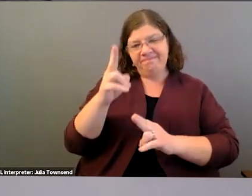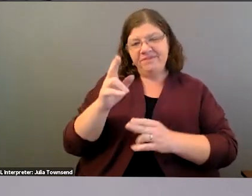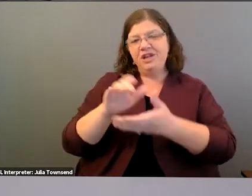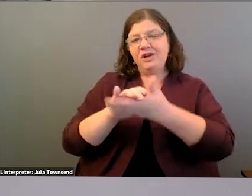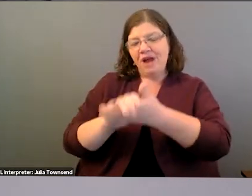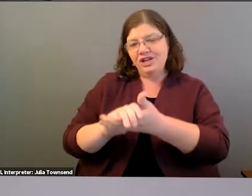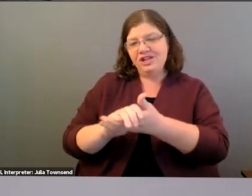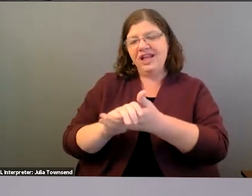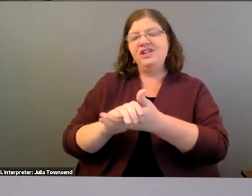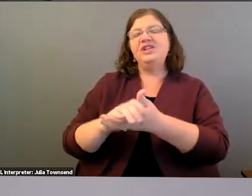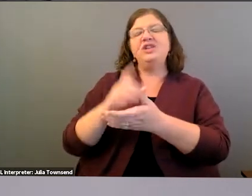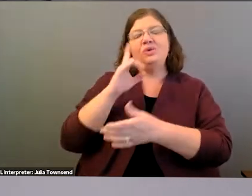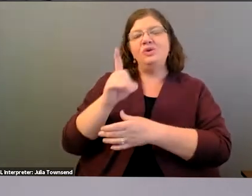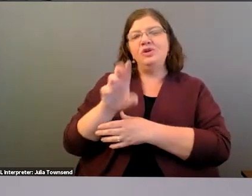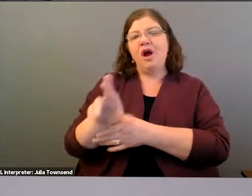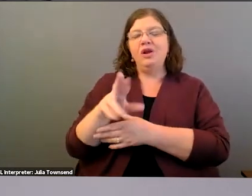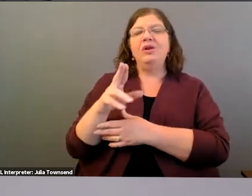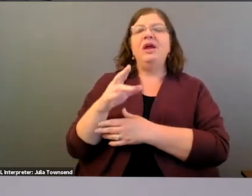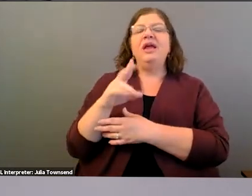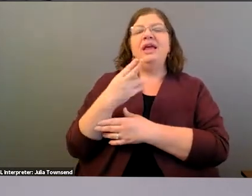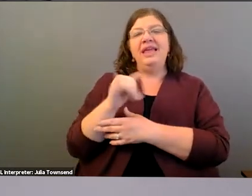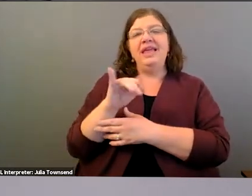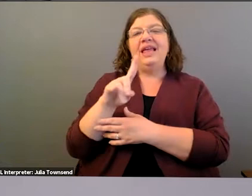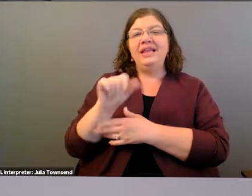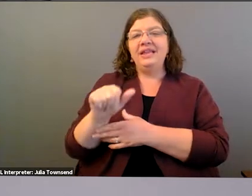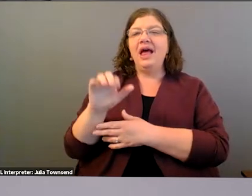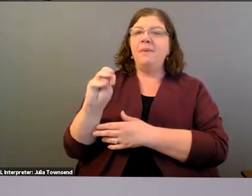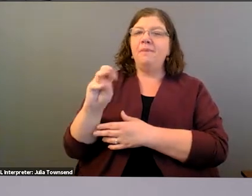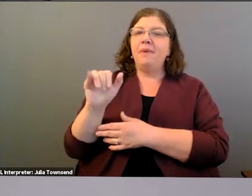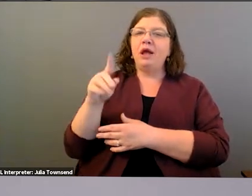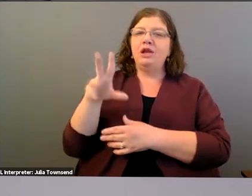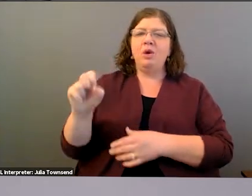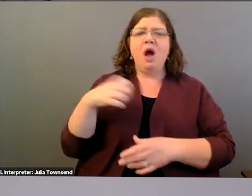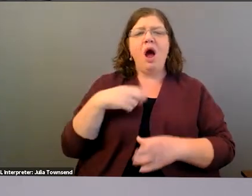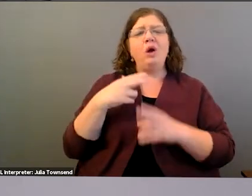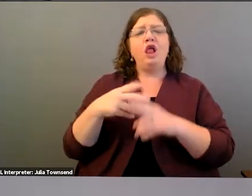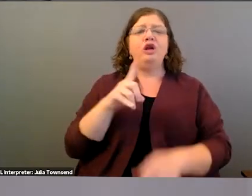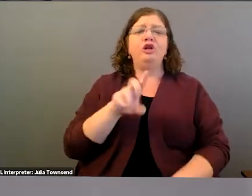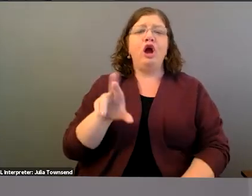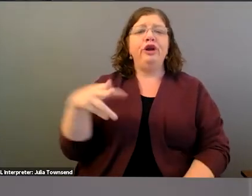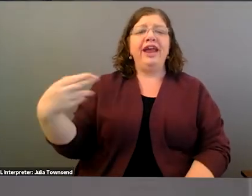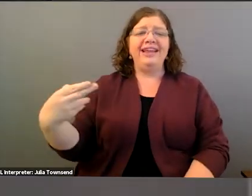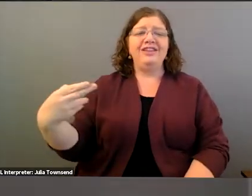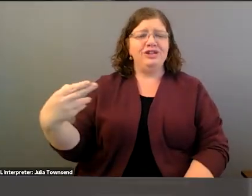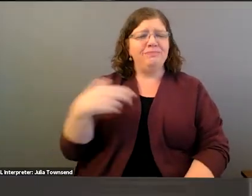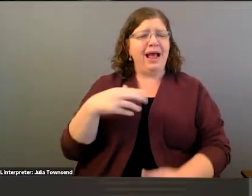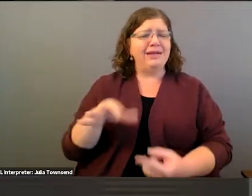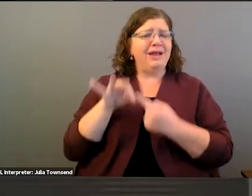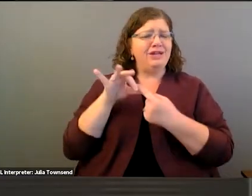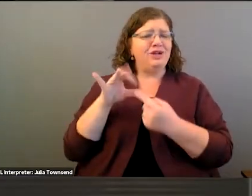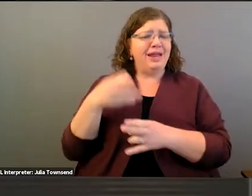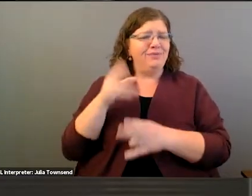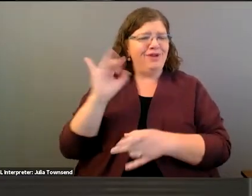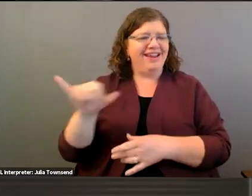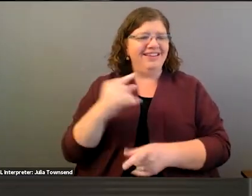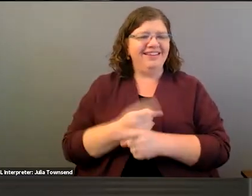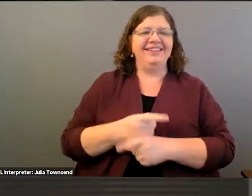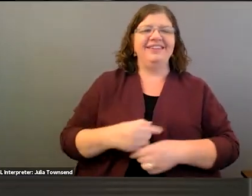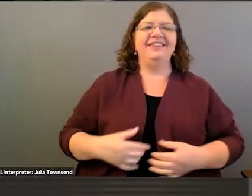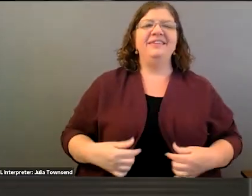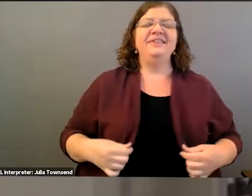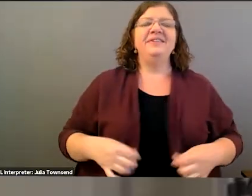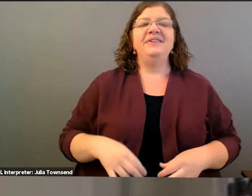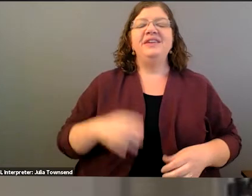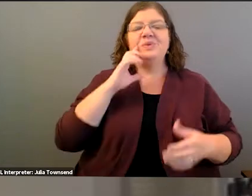admiration also to Dr. Hilda Maldonado. I can just call her Dr. H now, so I have to have my own special thing to that, right? So